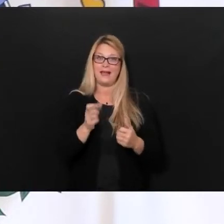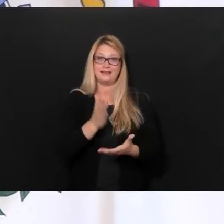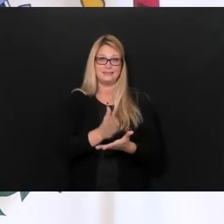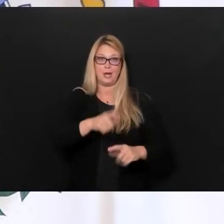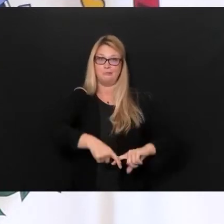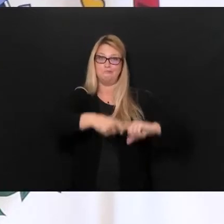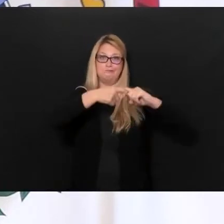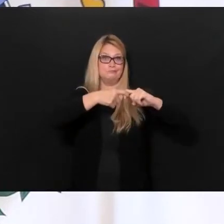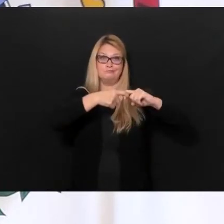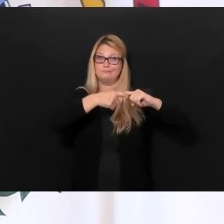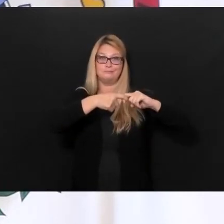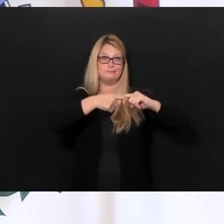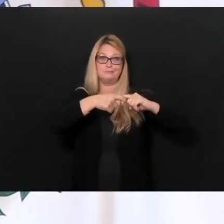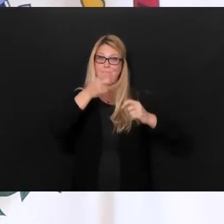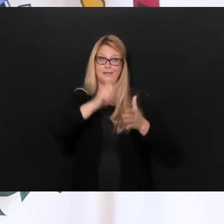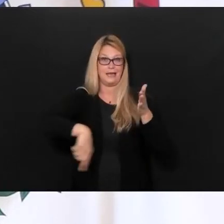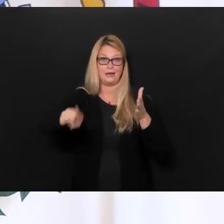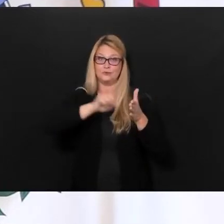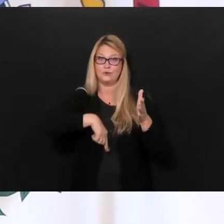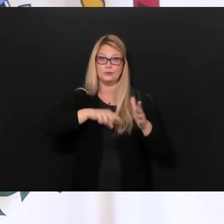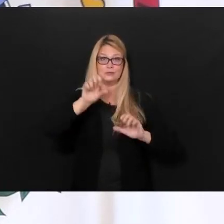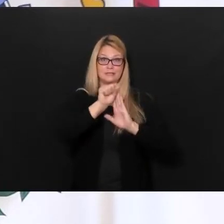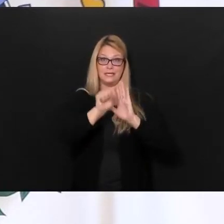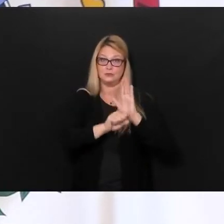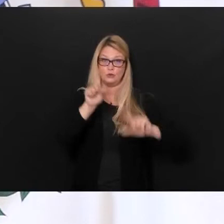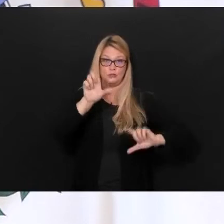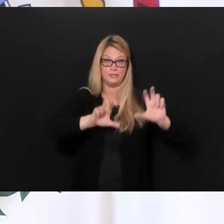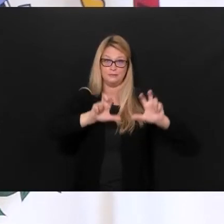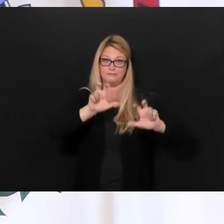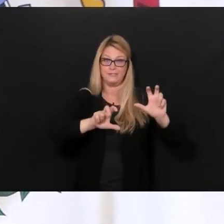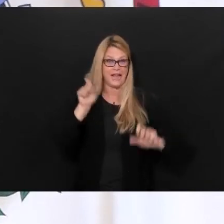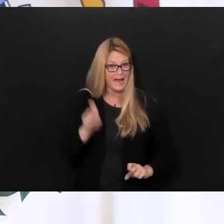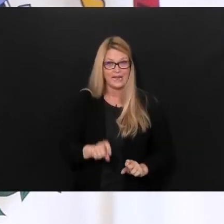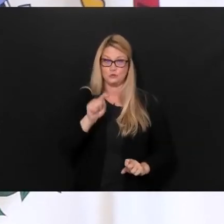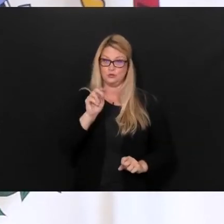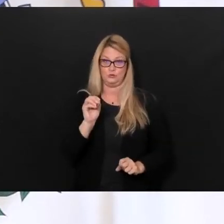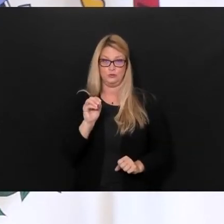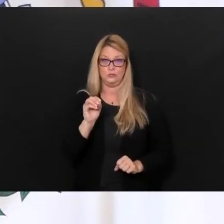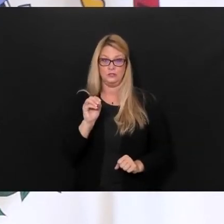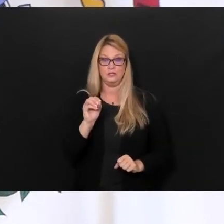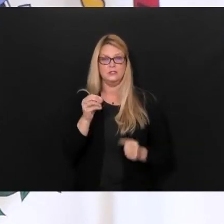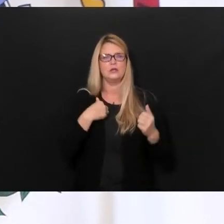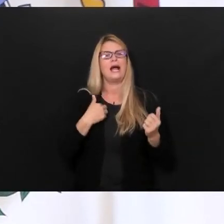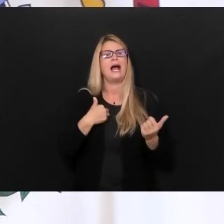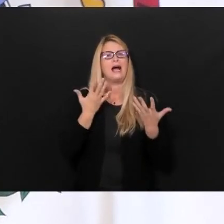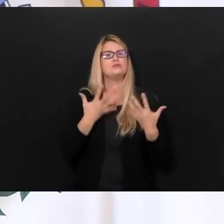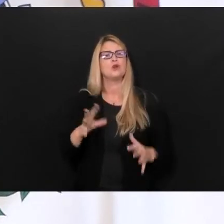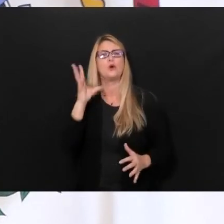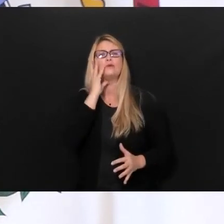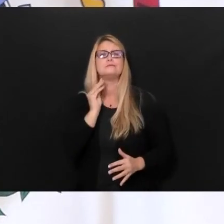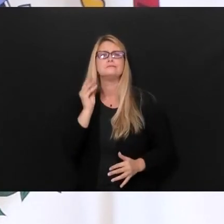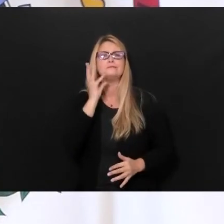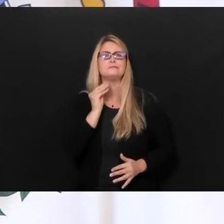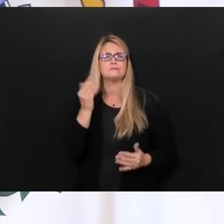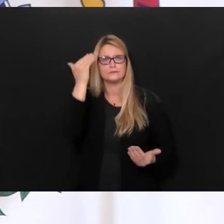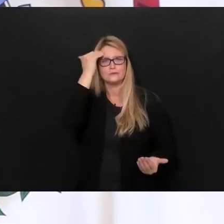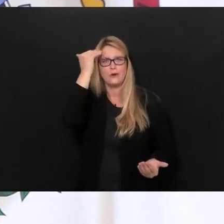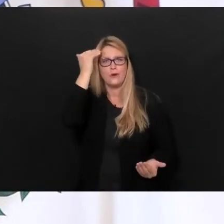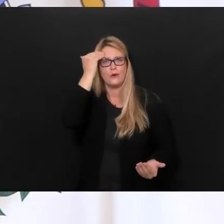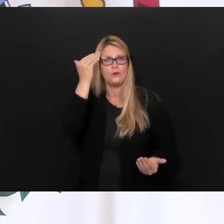everything. We had to. We had to. So I know how much